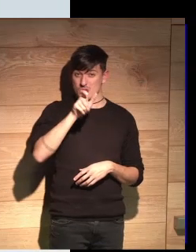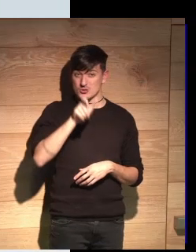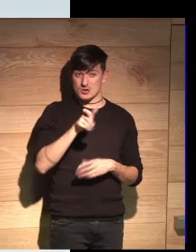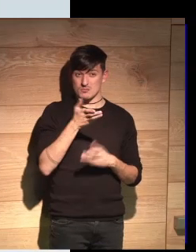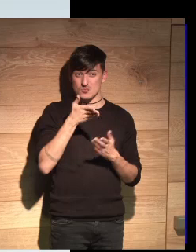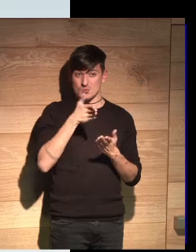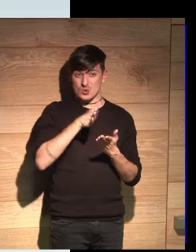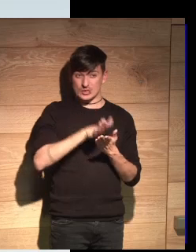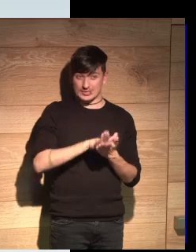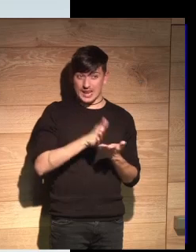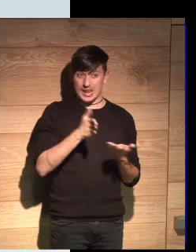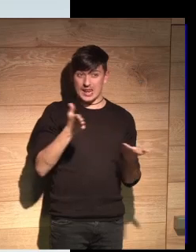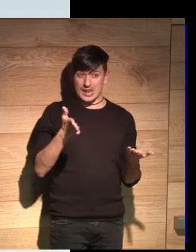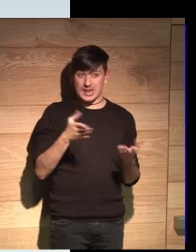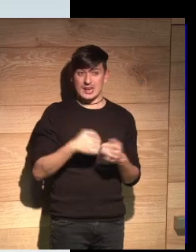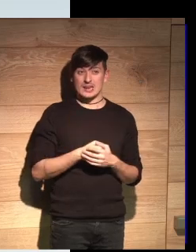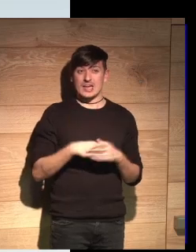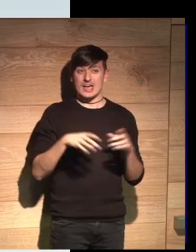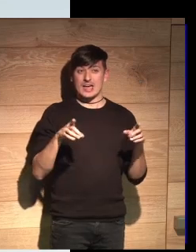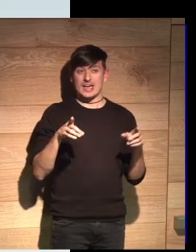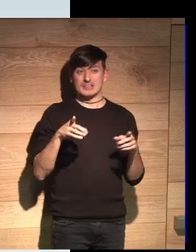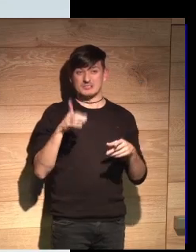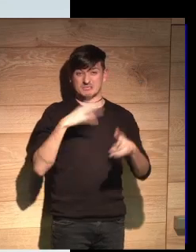he was immortal,